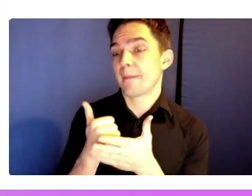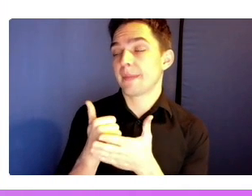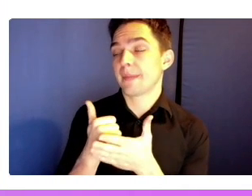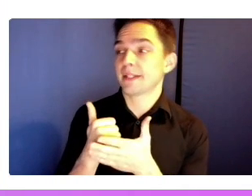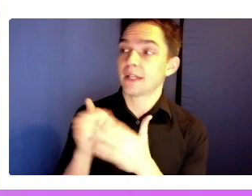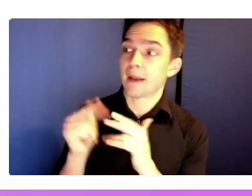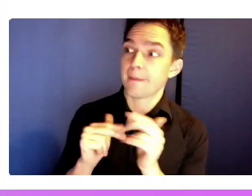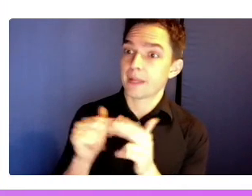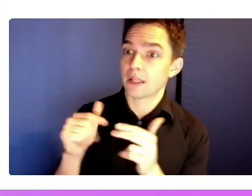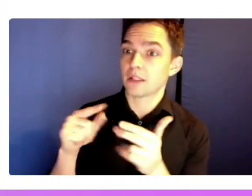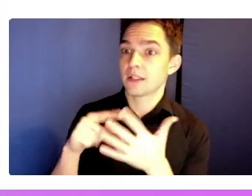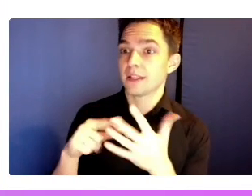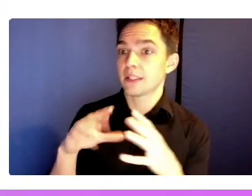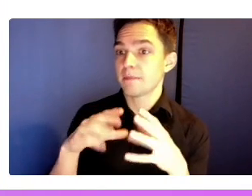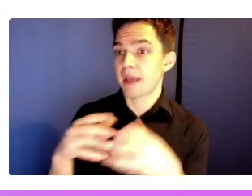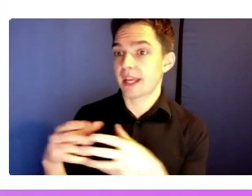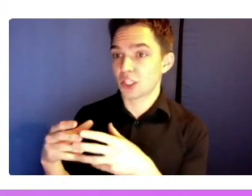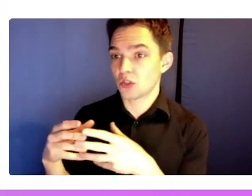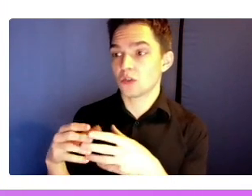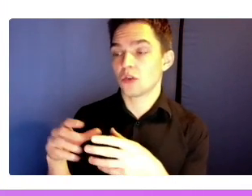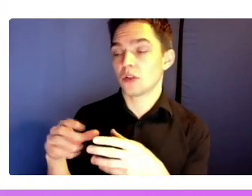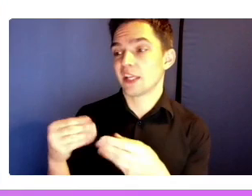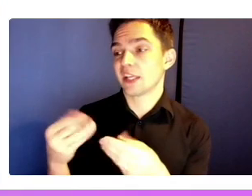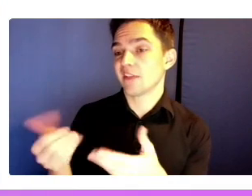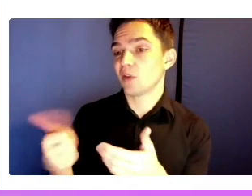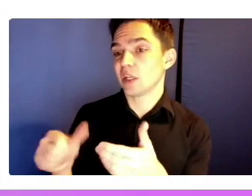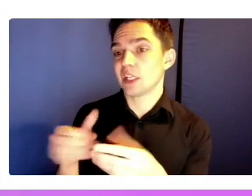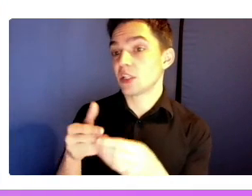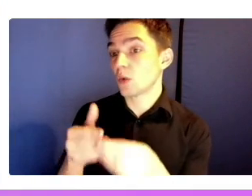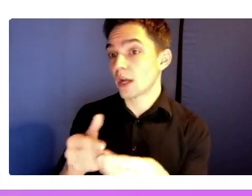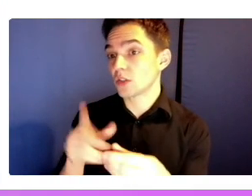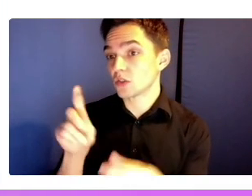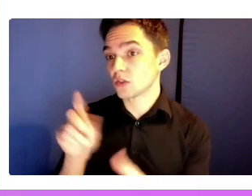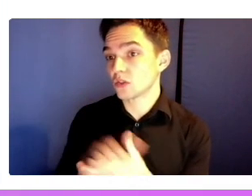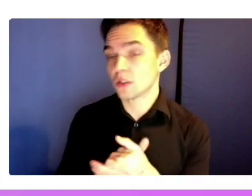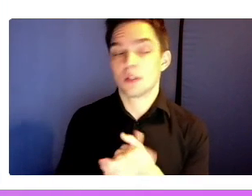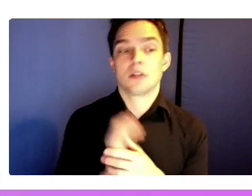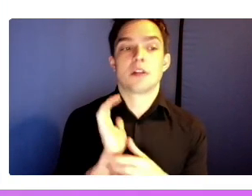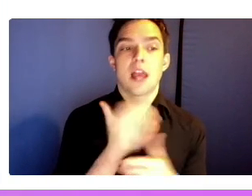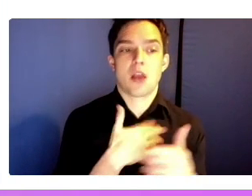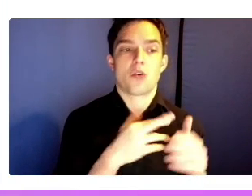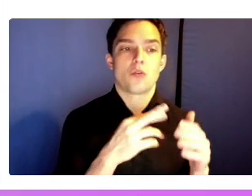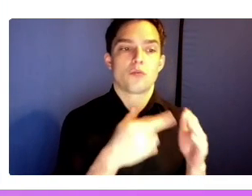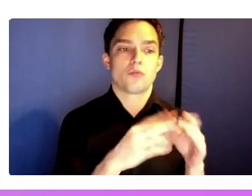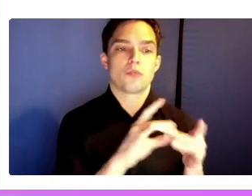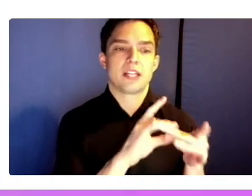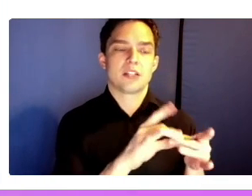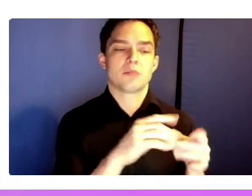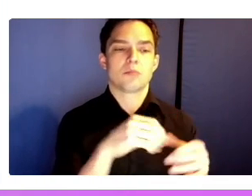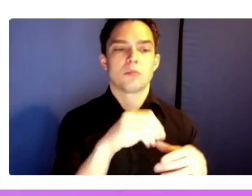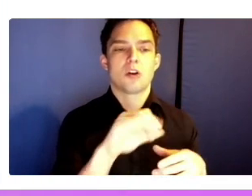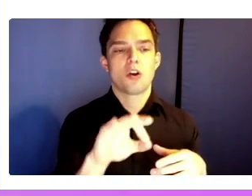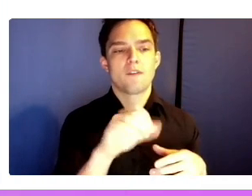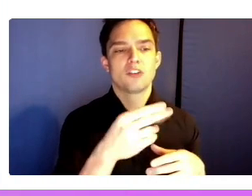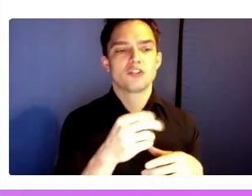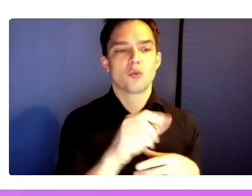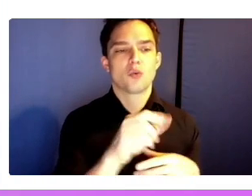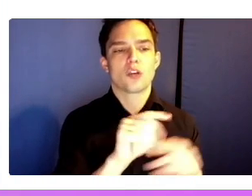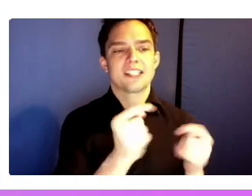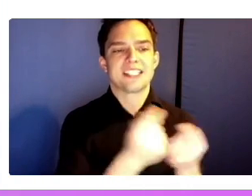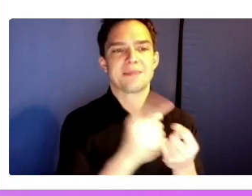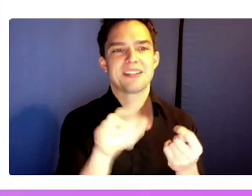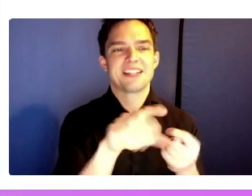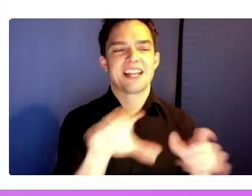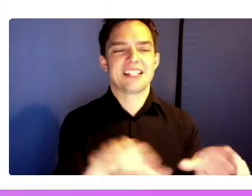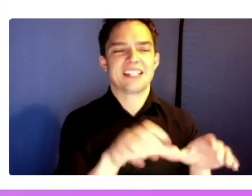build these packages or give you any direction? Well, so our relationship was, it was an offshore team that did the